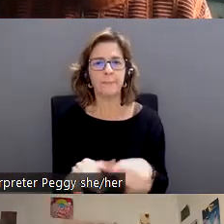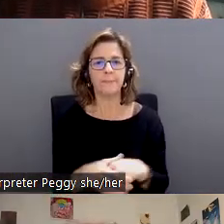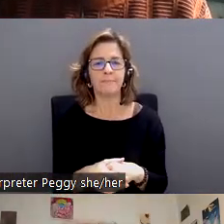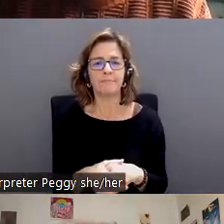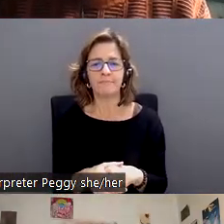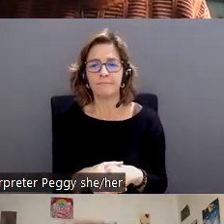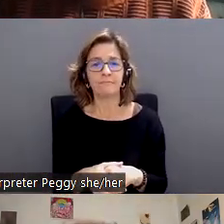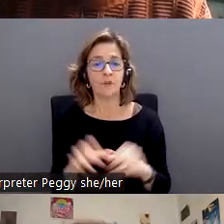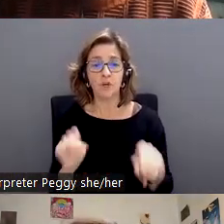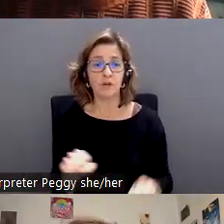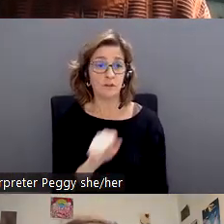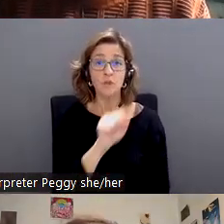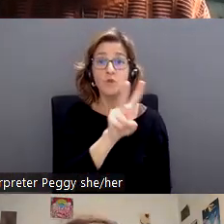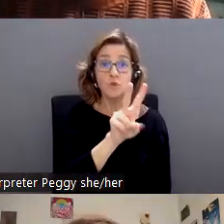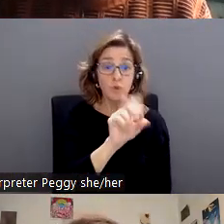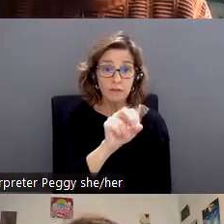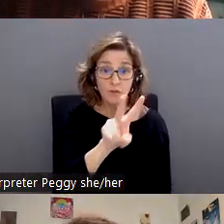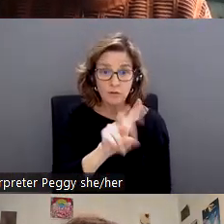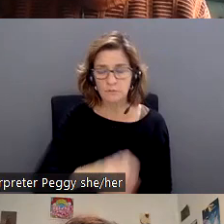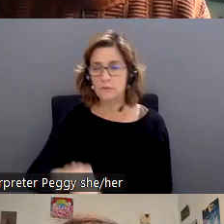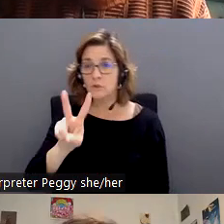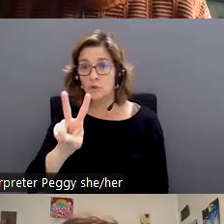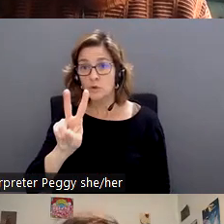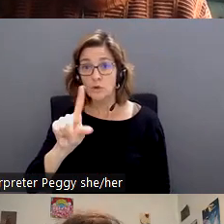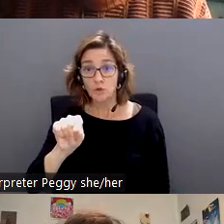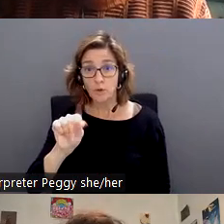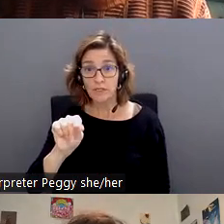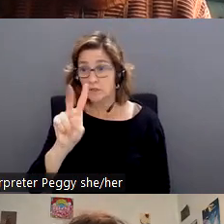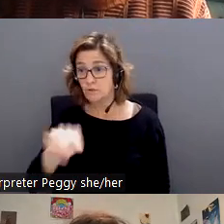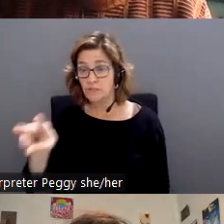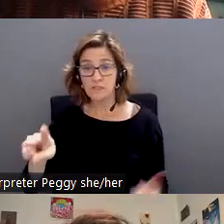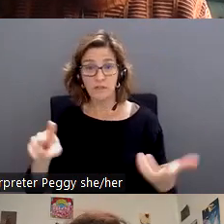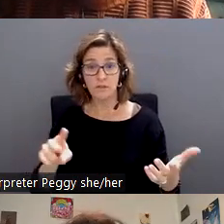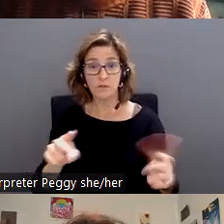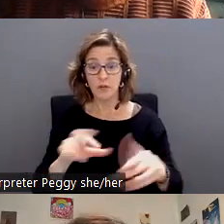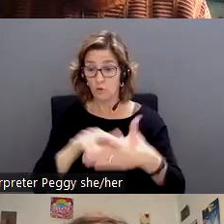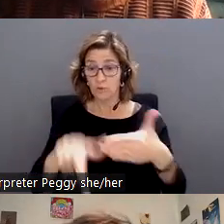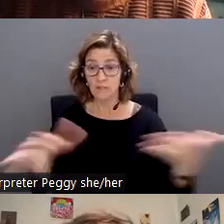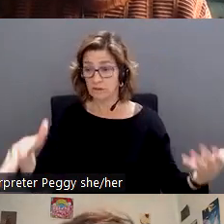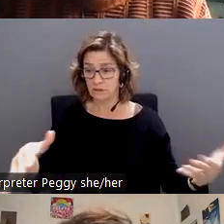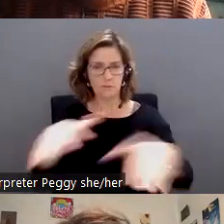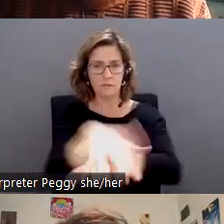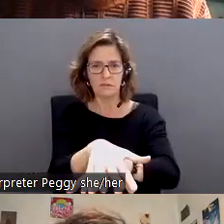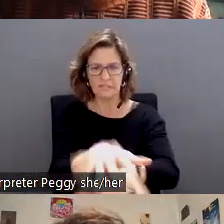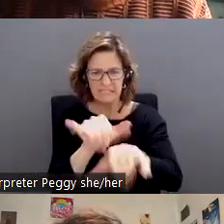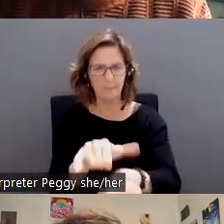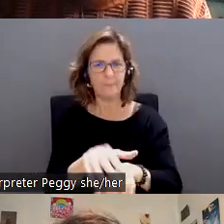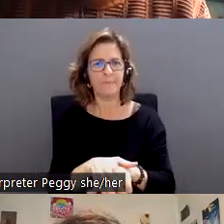them right on top of each other and you would have found almost identical requests and recommendations.